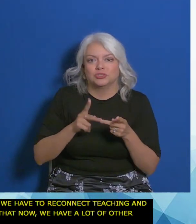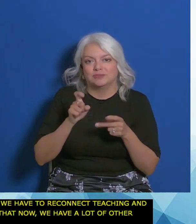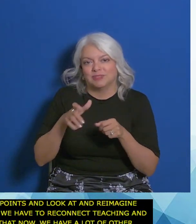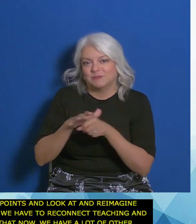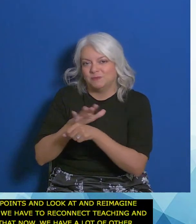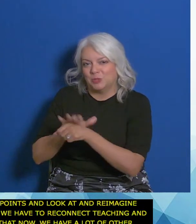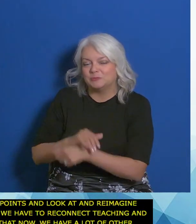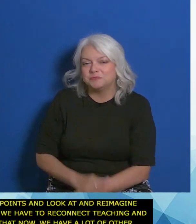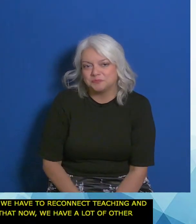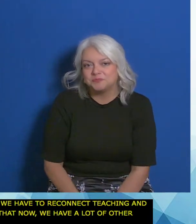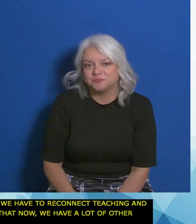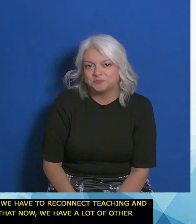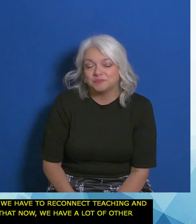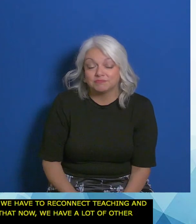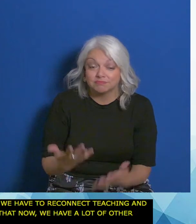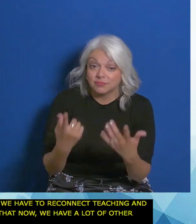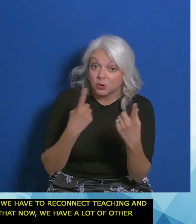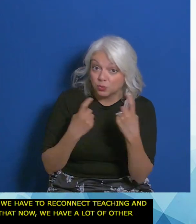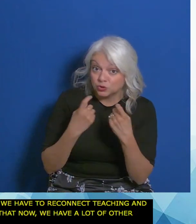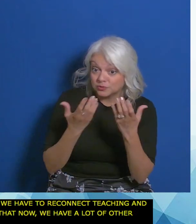questions?